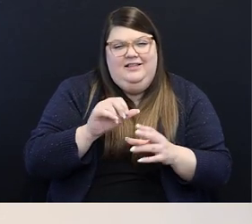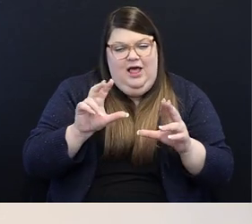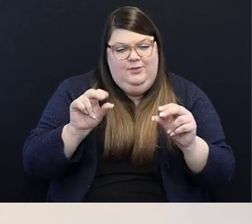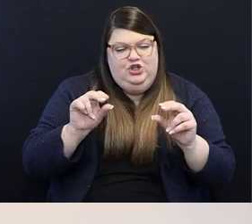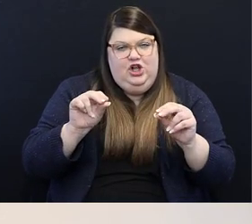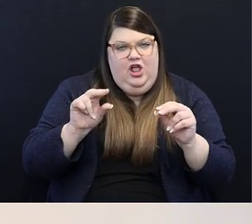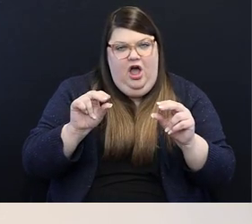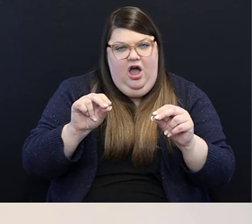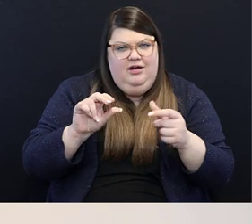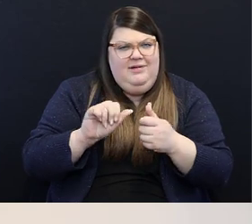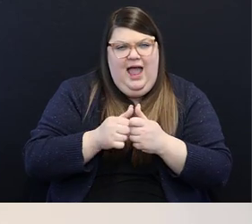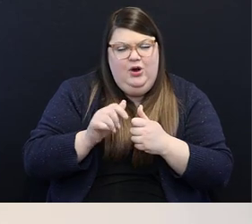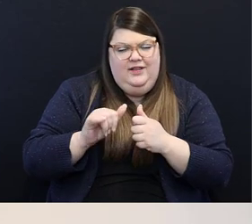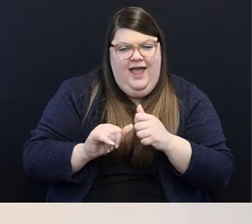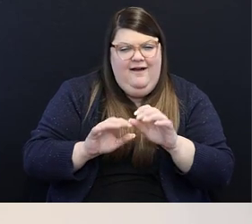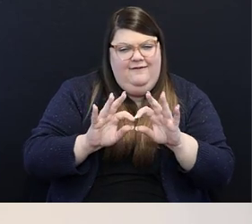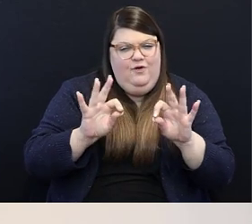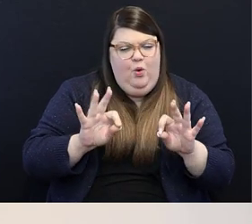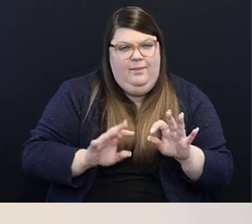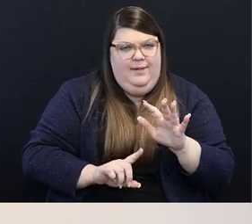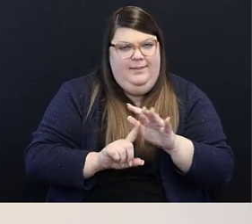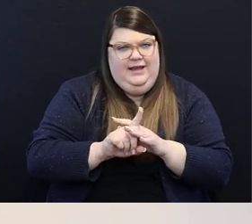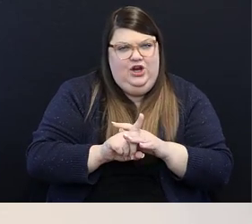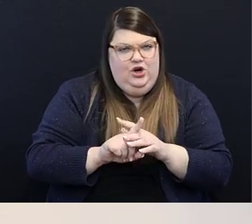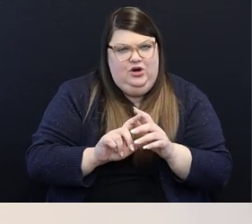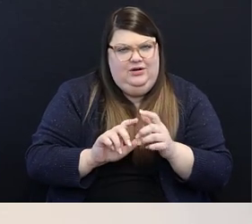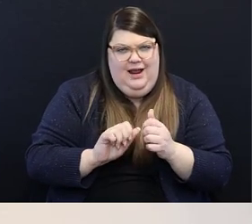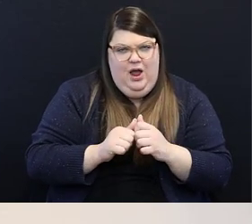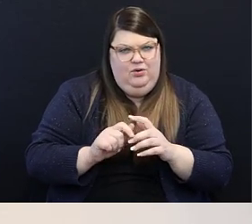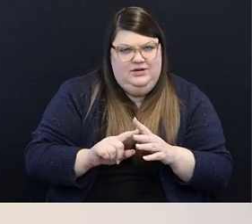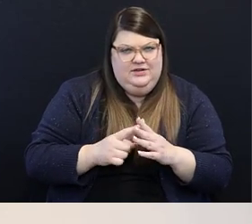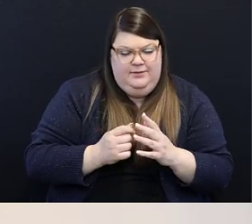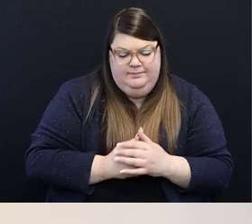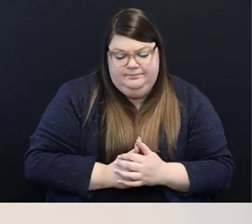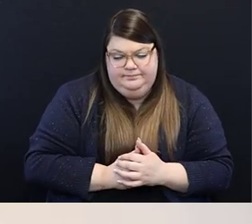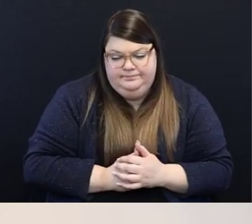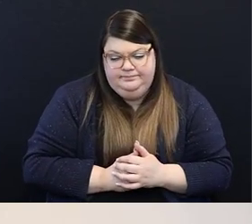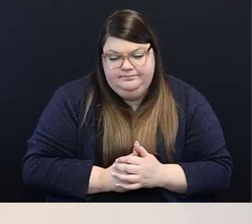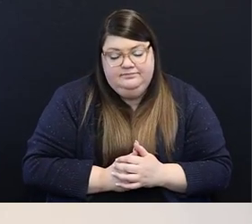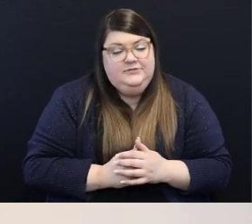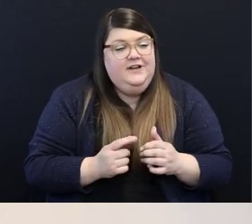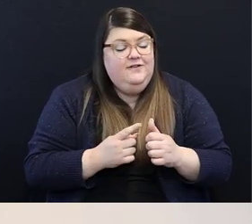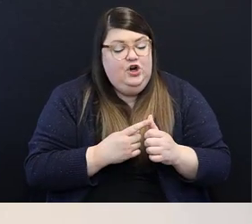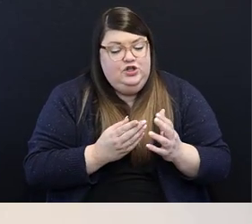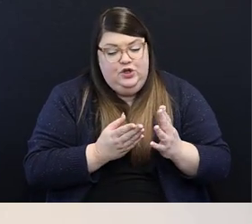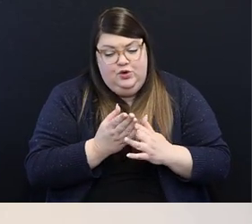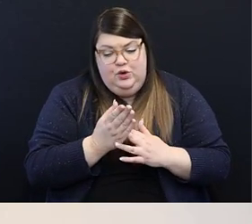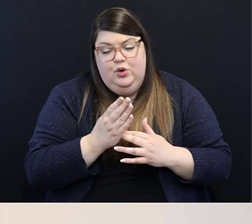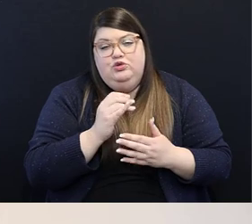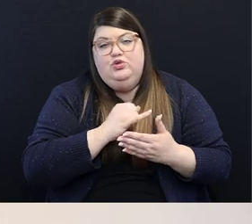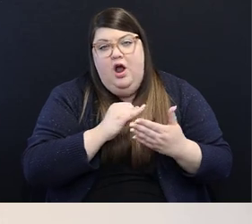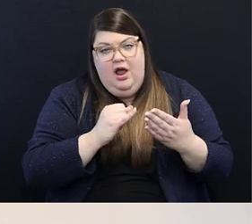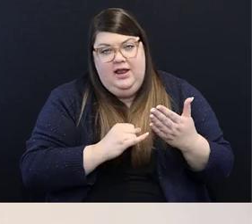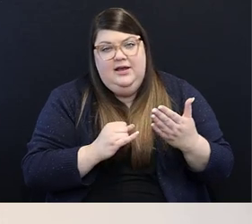form appear for you and how did it start? The first one came about through drawing, and I was drawing